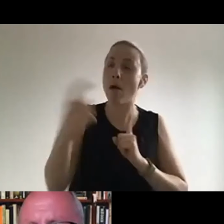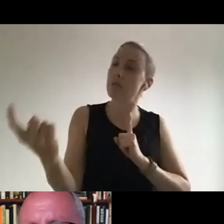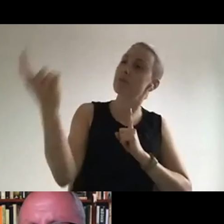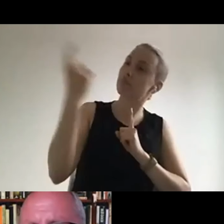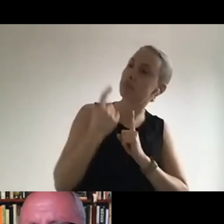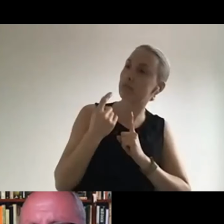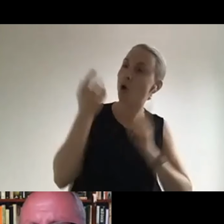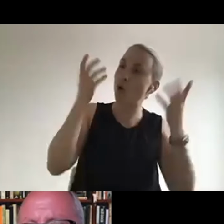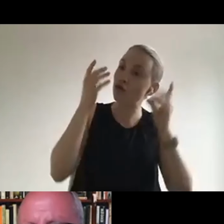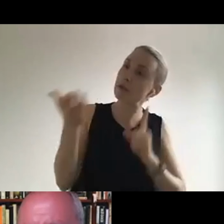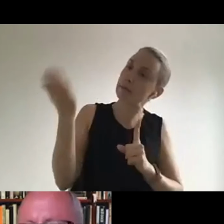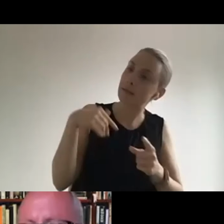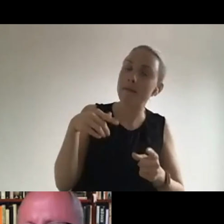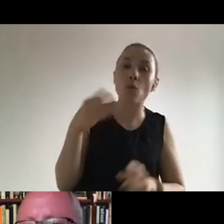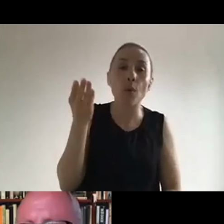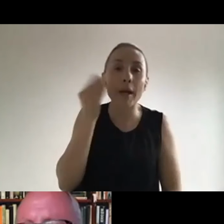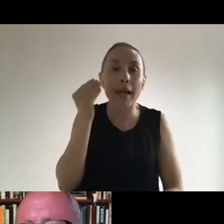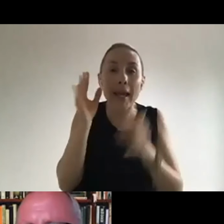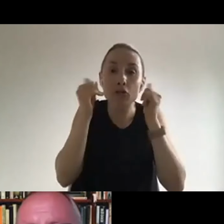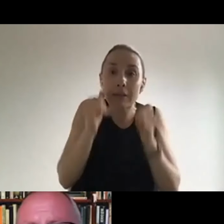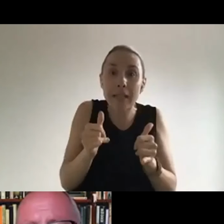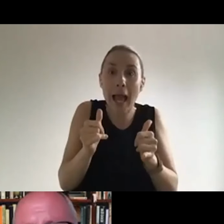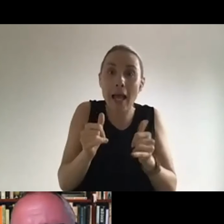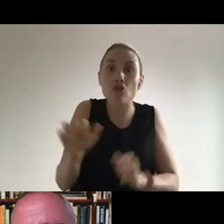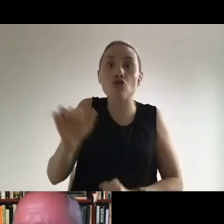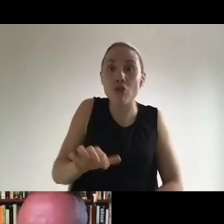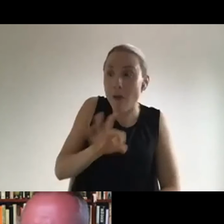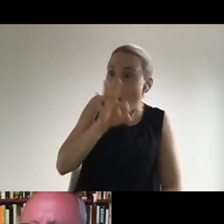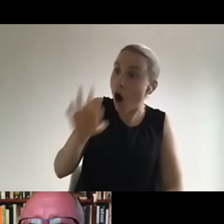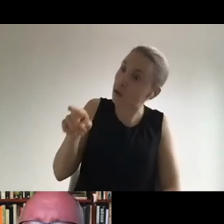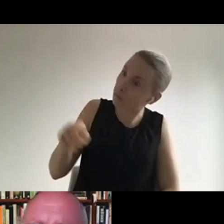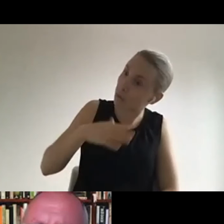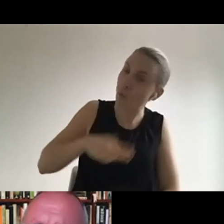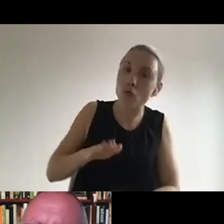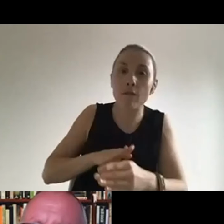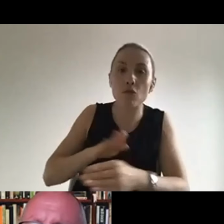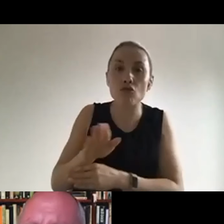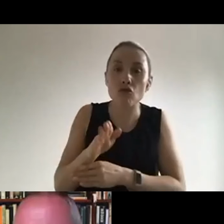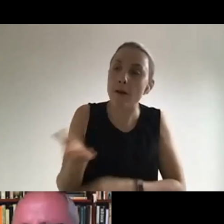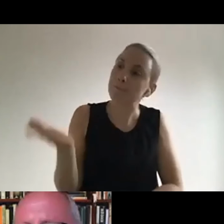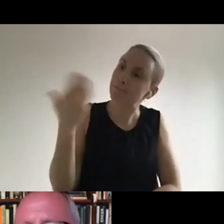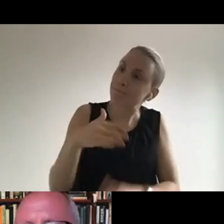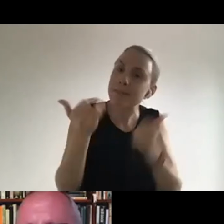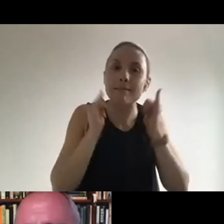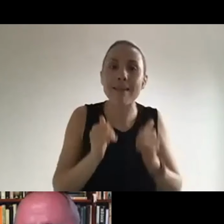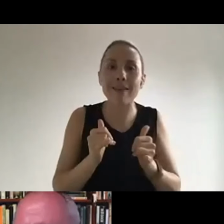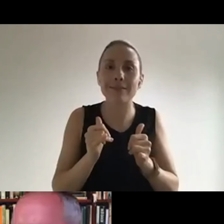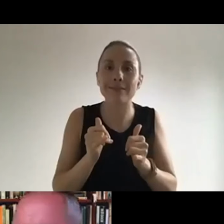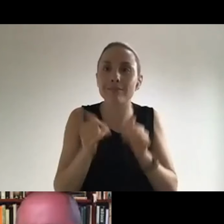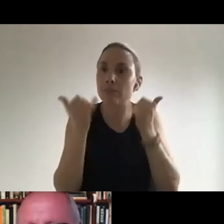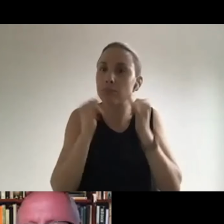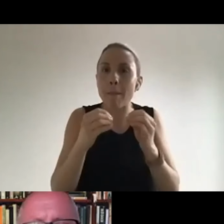participant? Do we have access to your data? Because every audiology department has a huge database of hearing